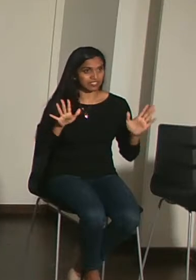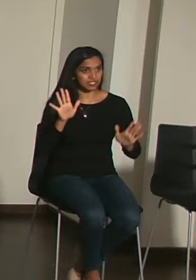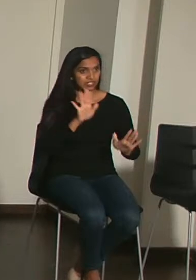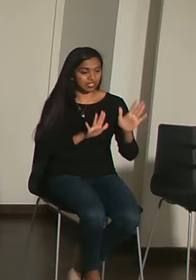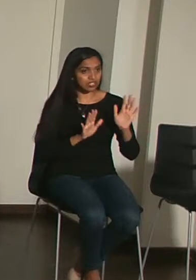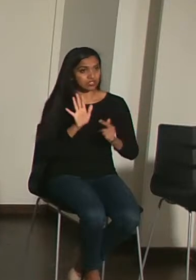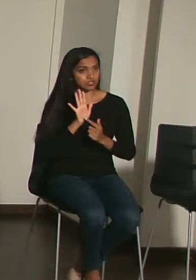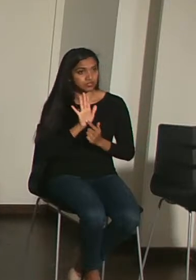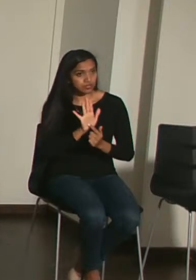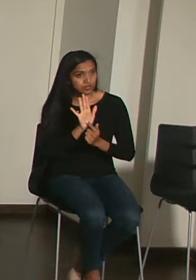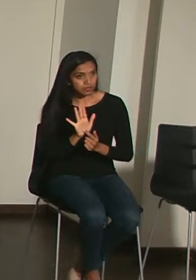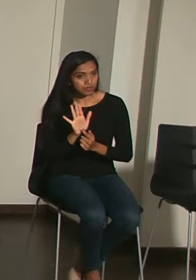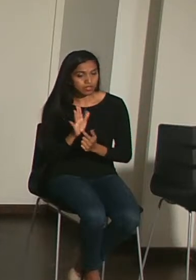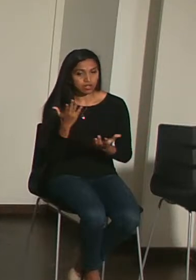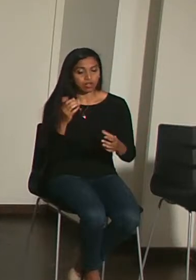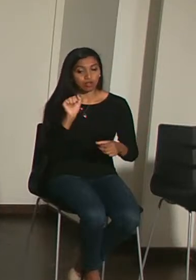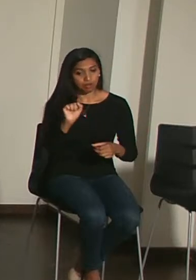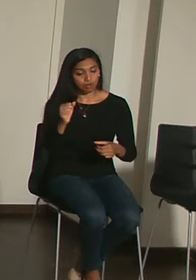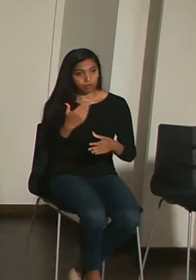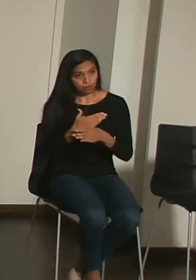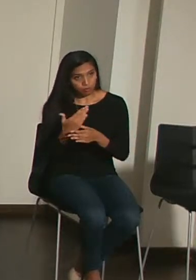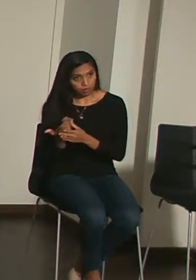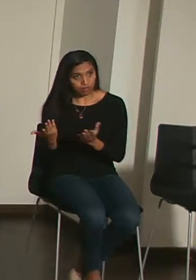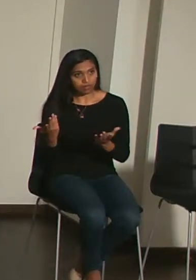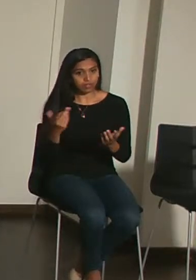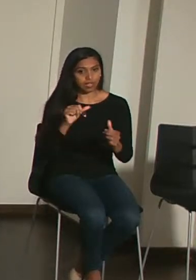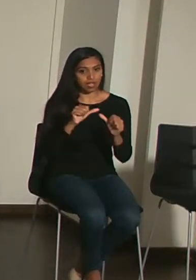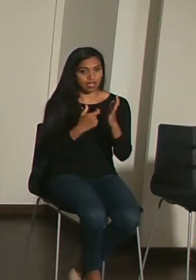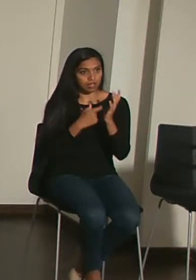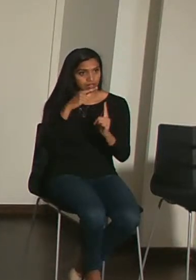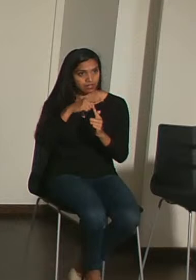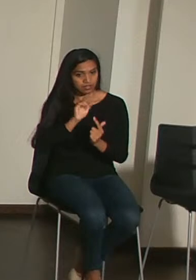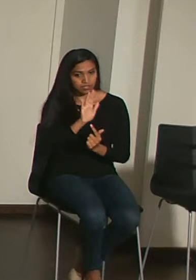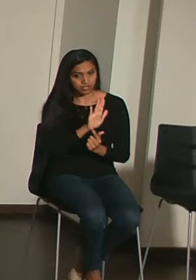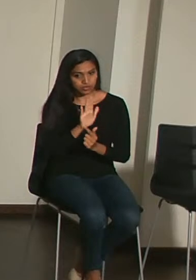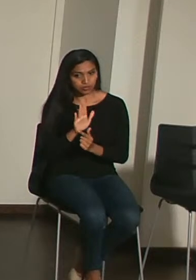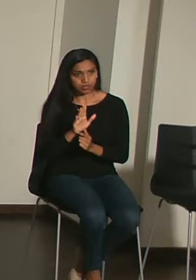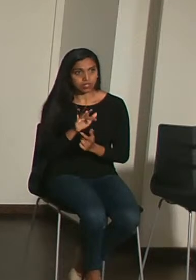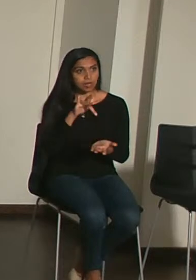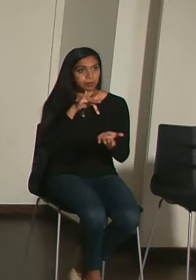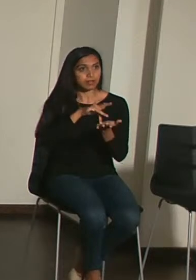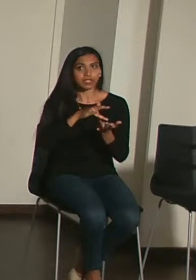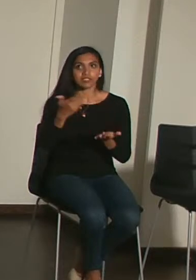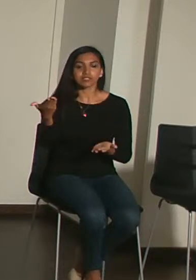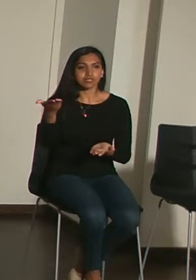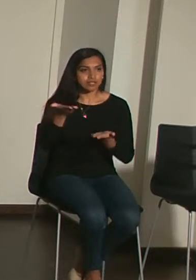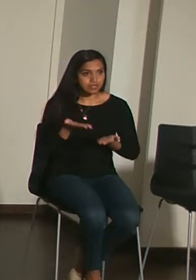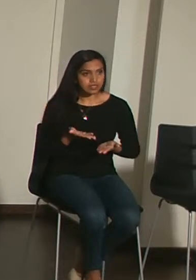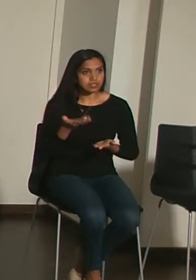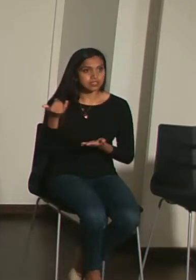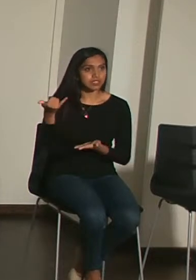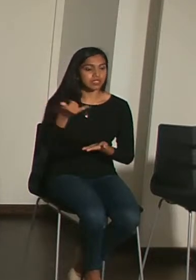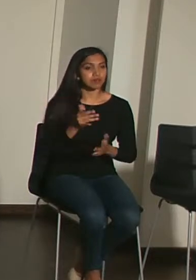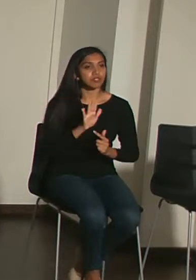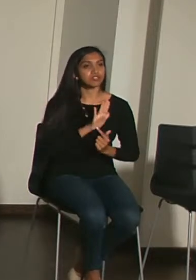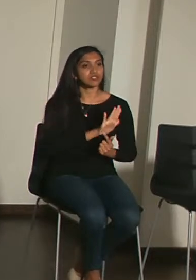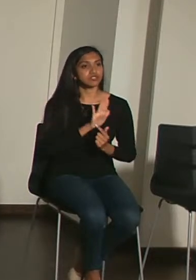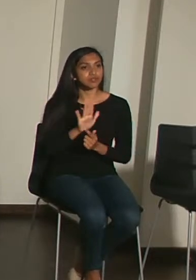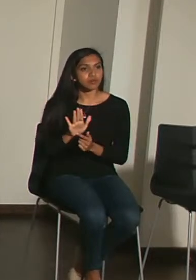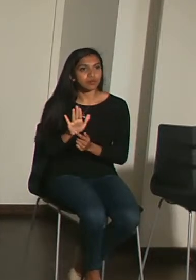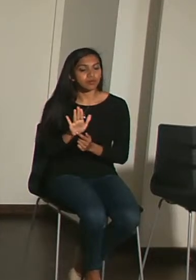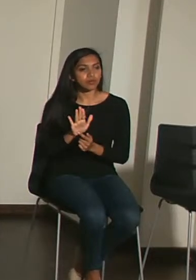is with works, with the way we encounter spaces, that we are allowing ourselves to let those guards down,